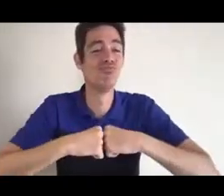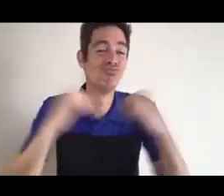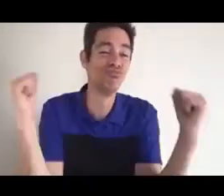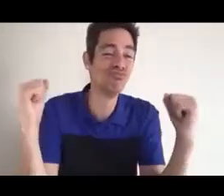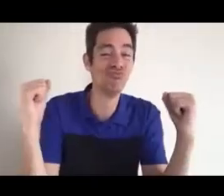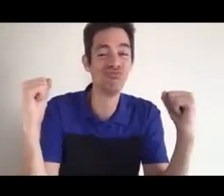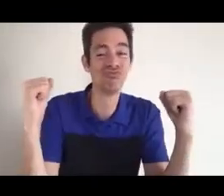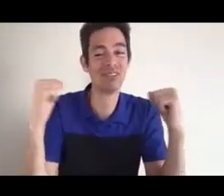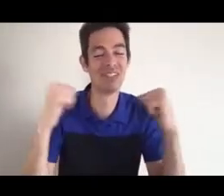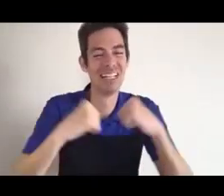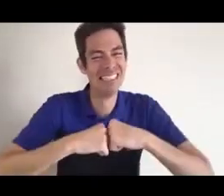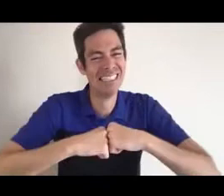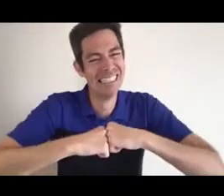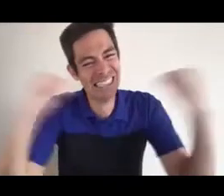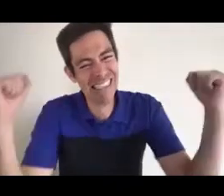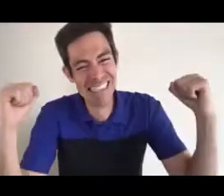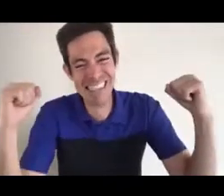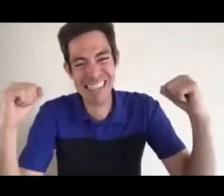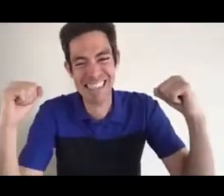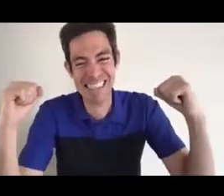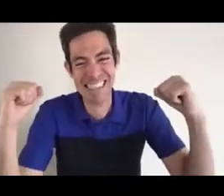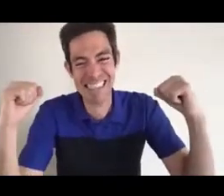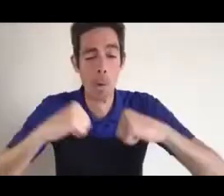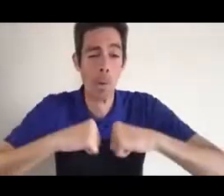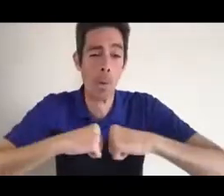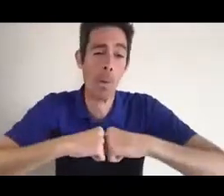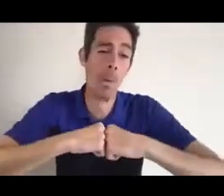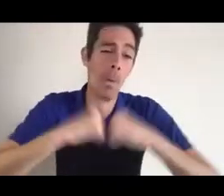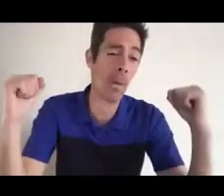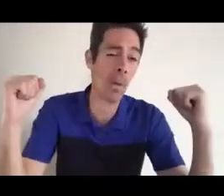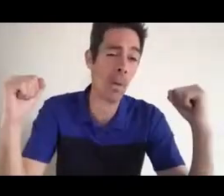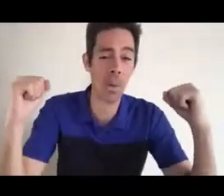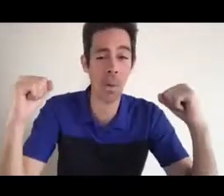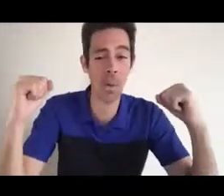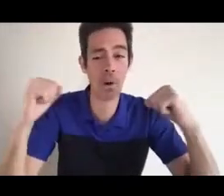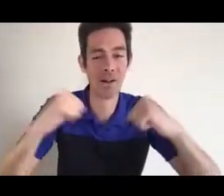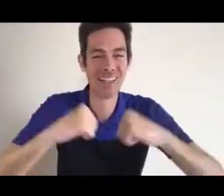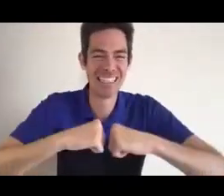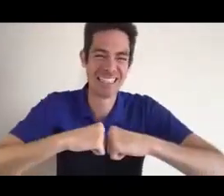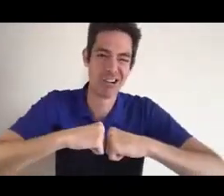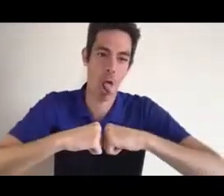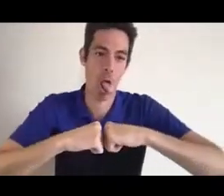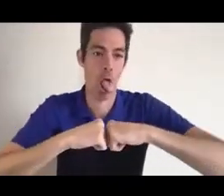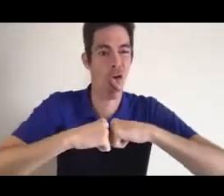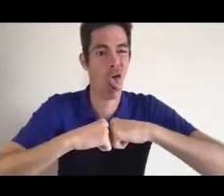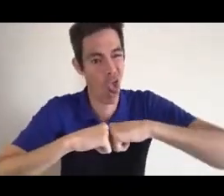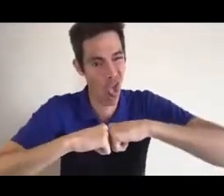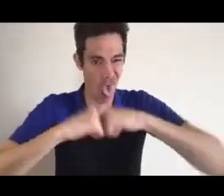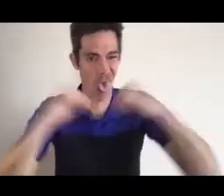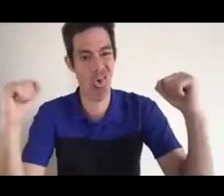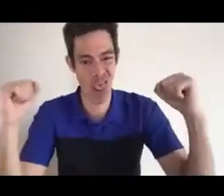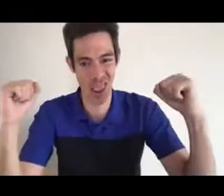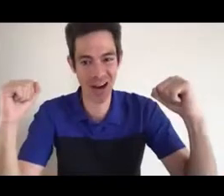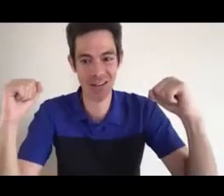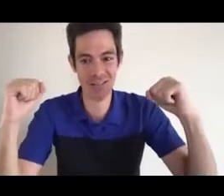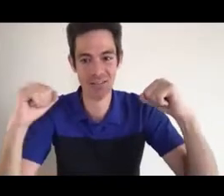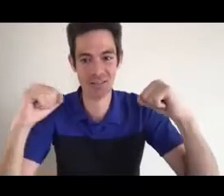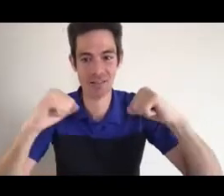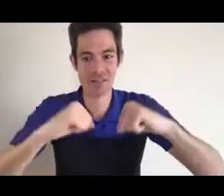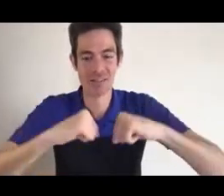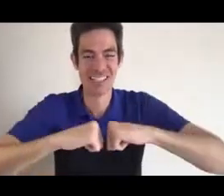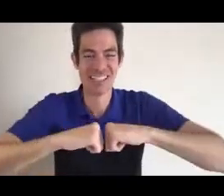use these, you're opening the box, okay? It's easy, hard, fast. Look at my